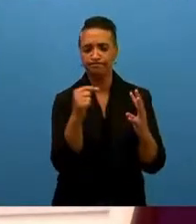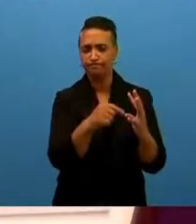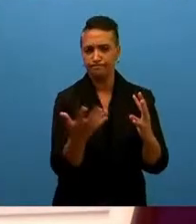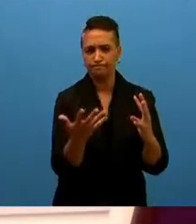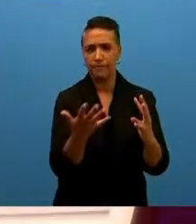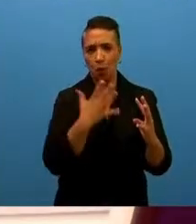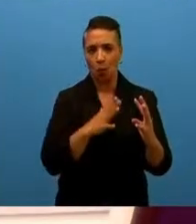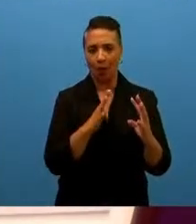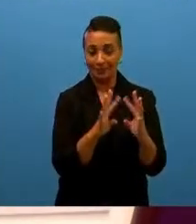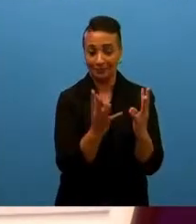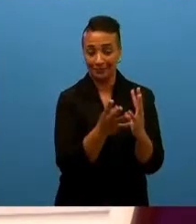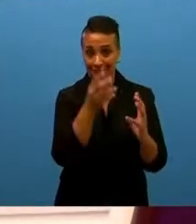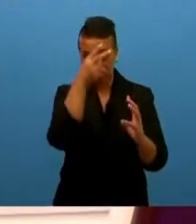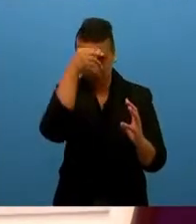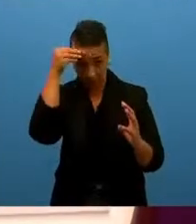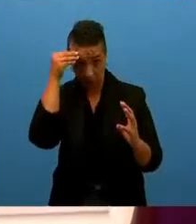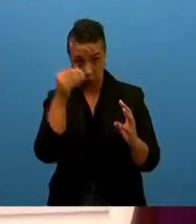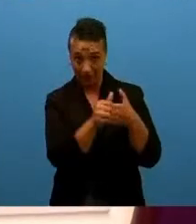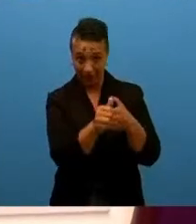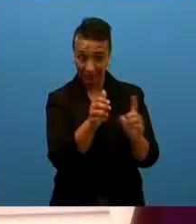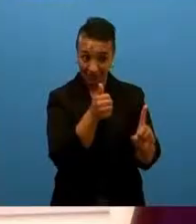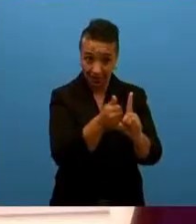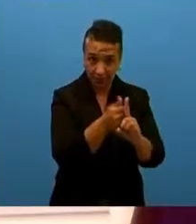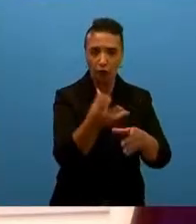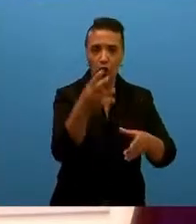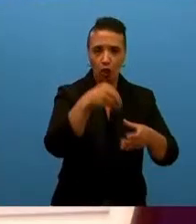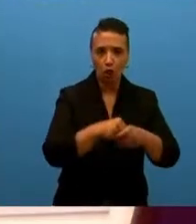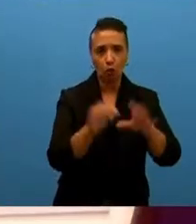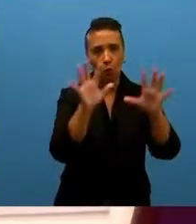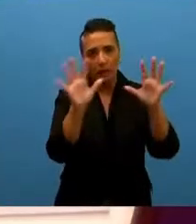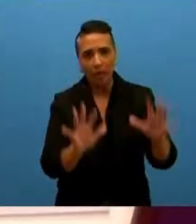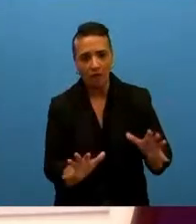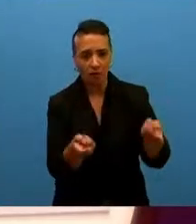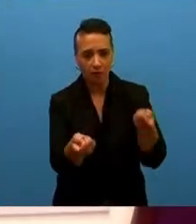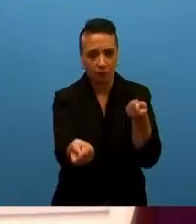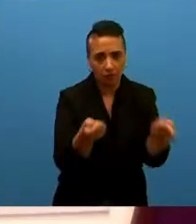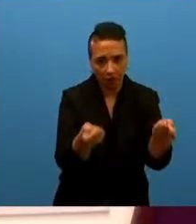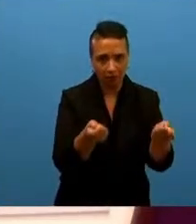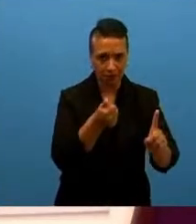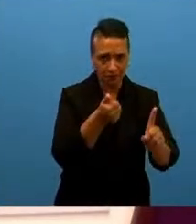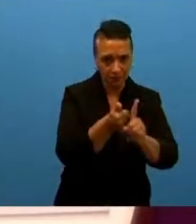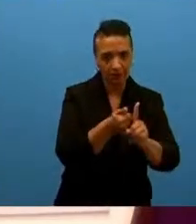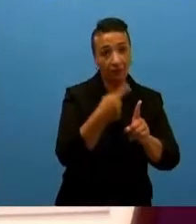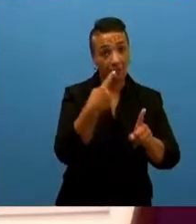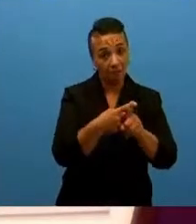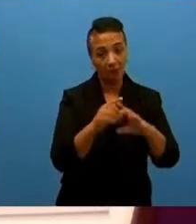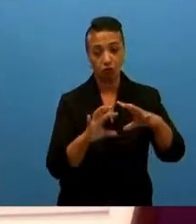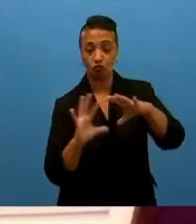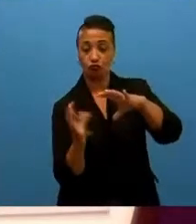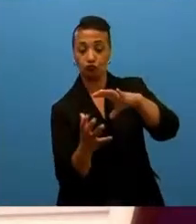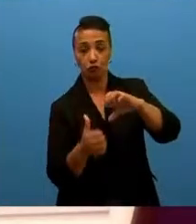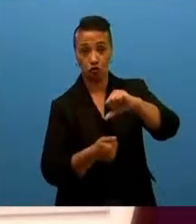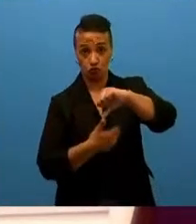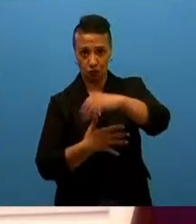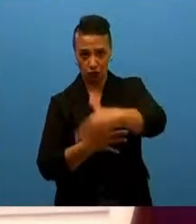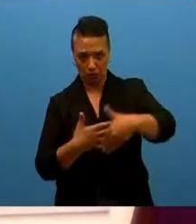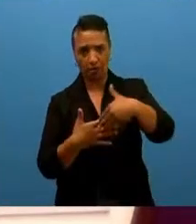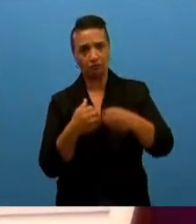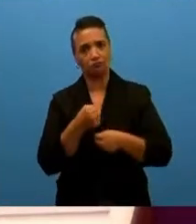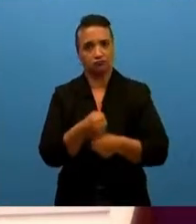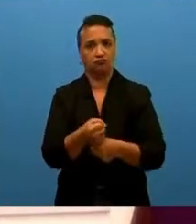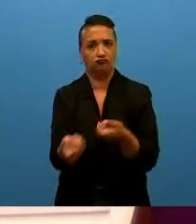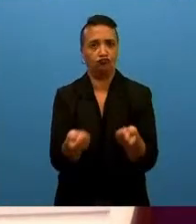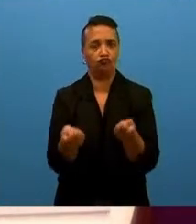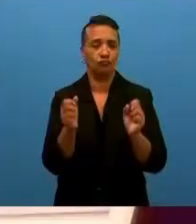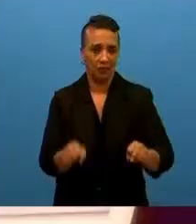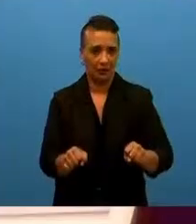indigenous leadership in environmental government and regional cooperation, particularly in connection